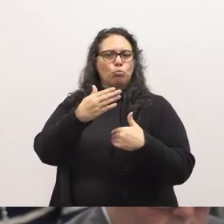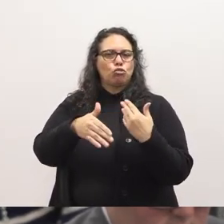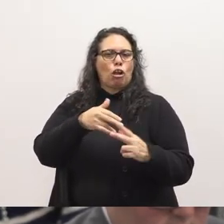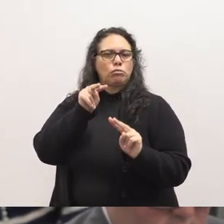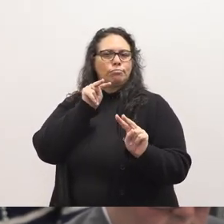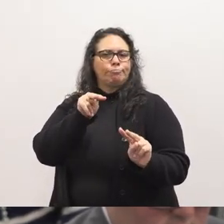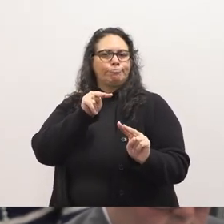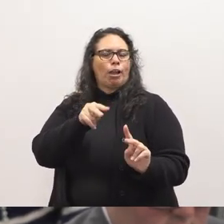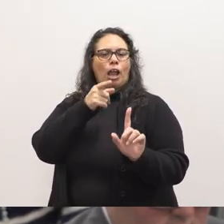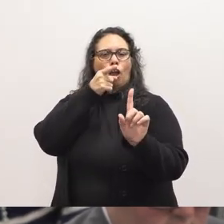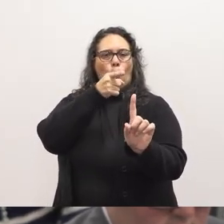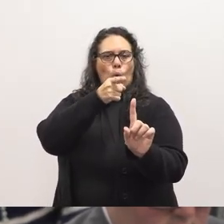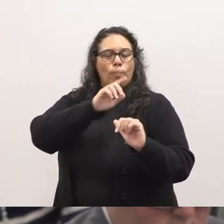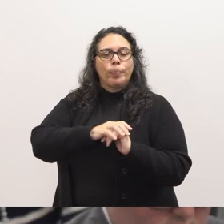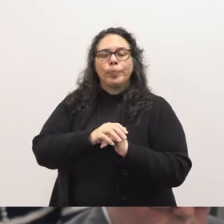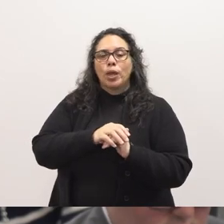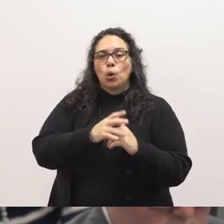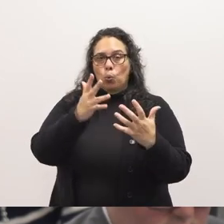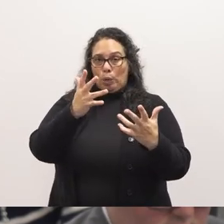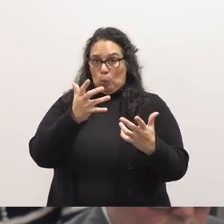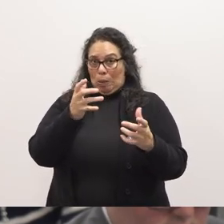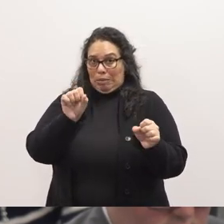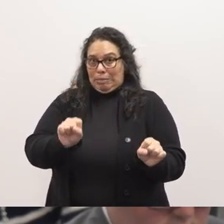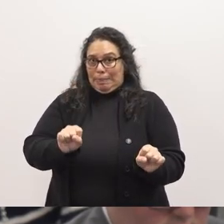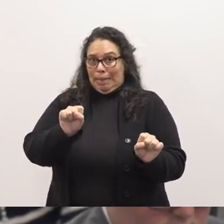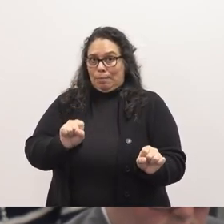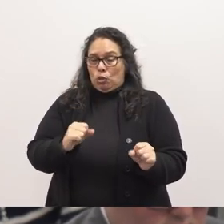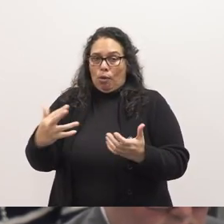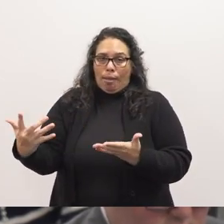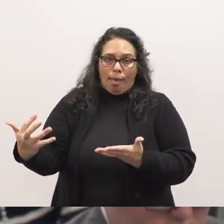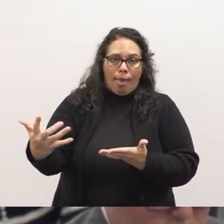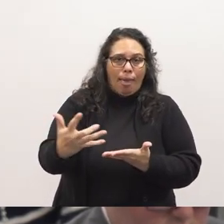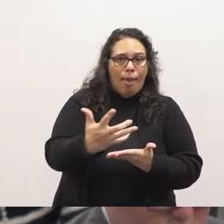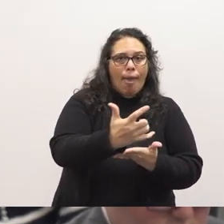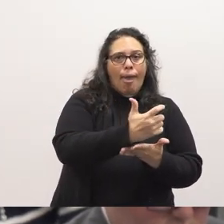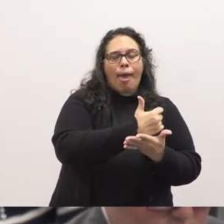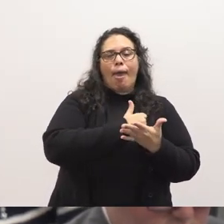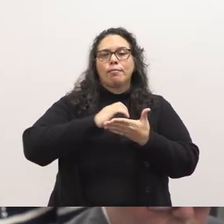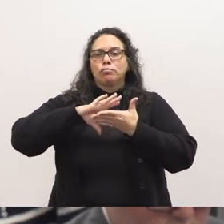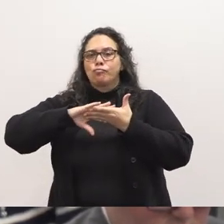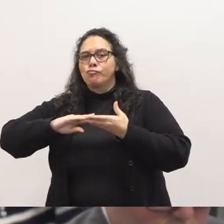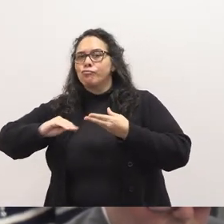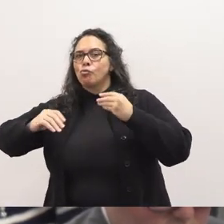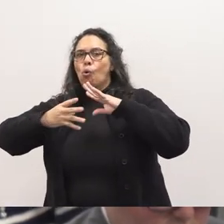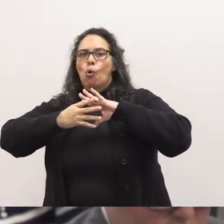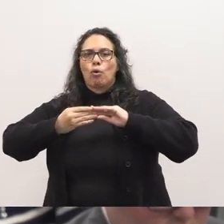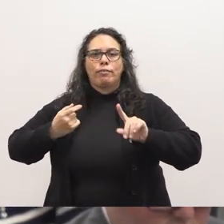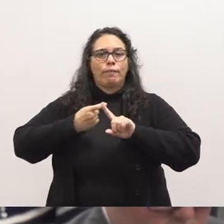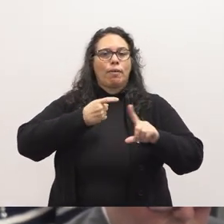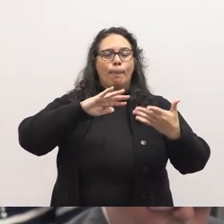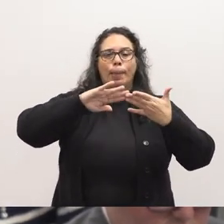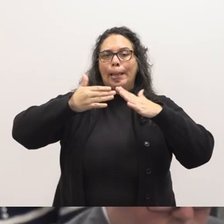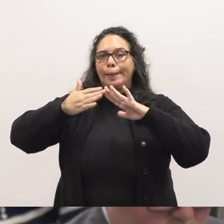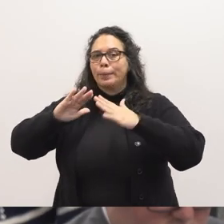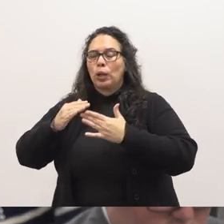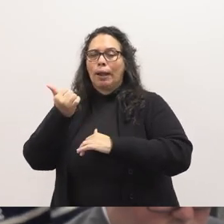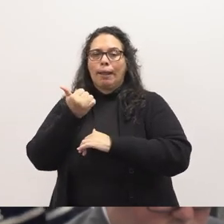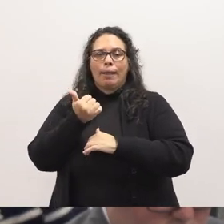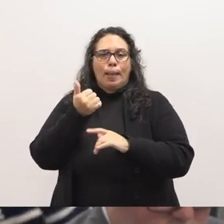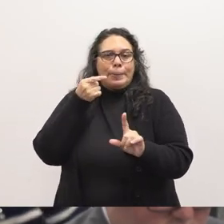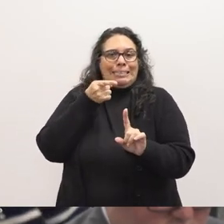goals. We wanted to be able to gather the stories of our community and, in particular,